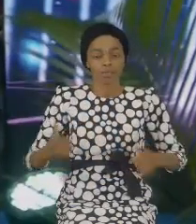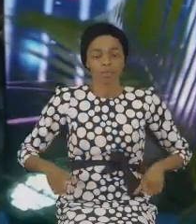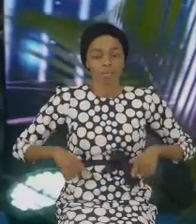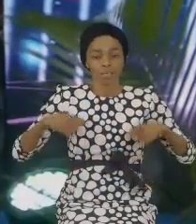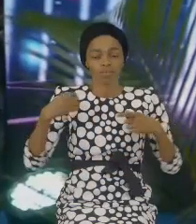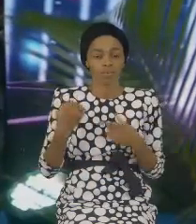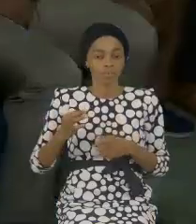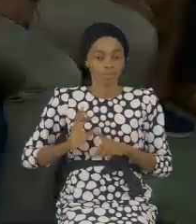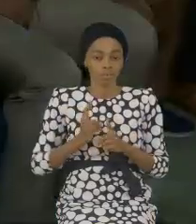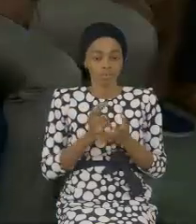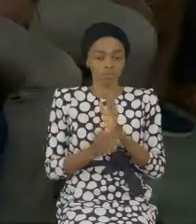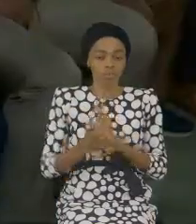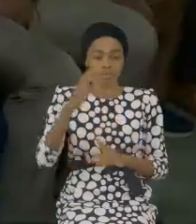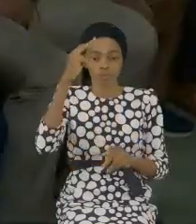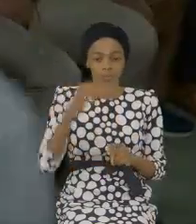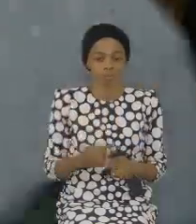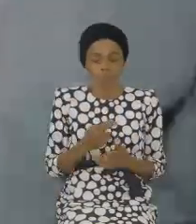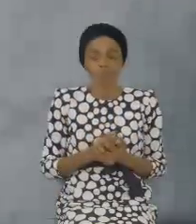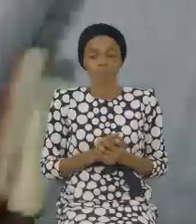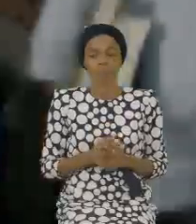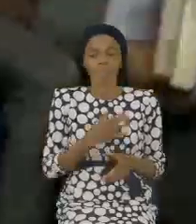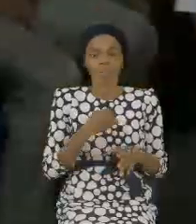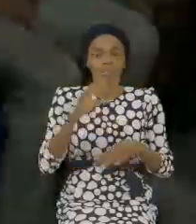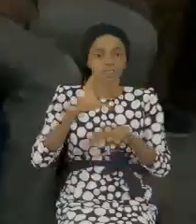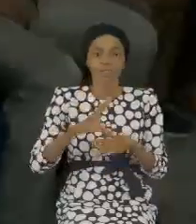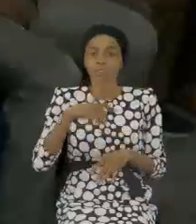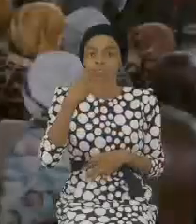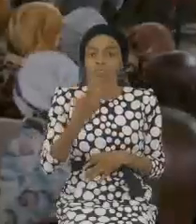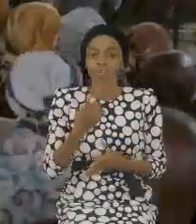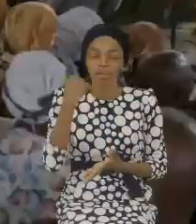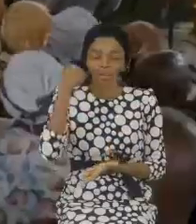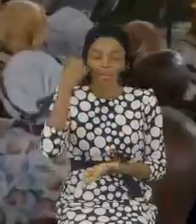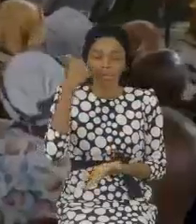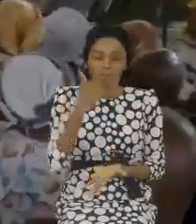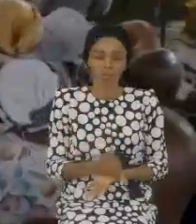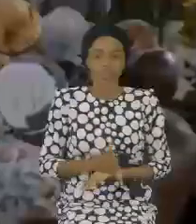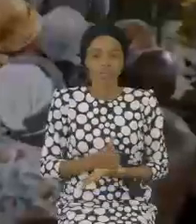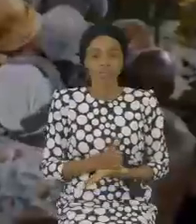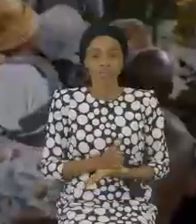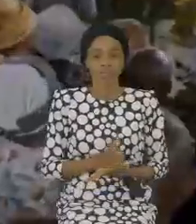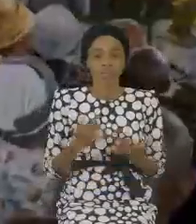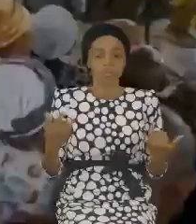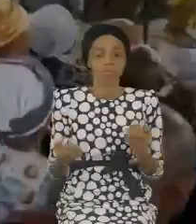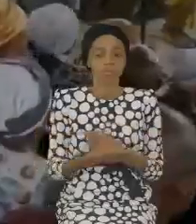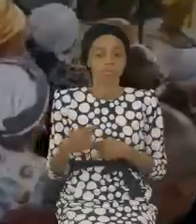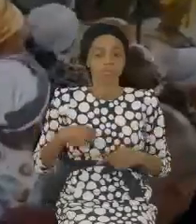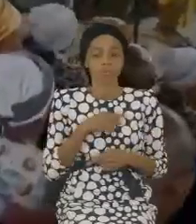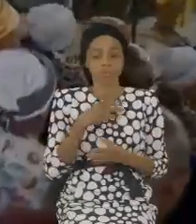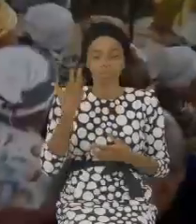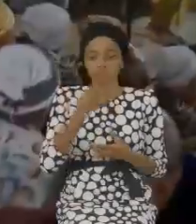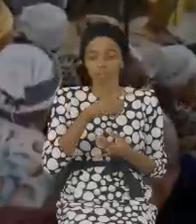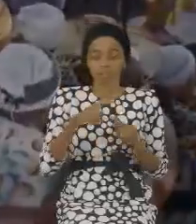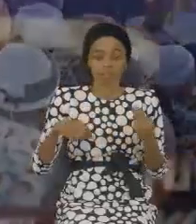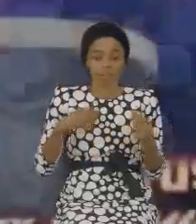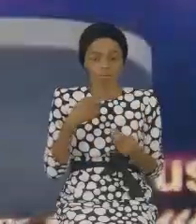in Jesus' name. And it just say good amen. Amen. Today we're talking